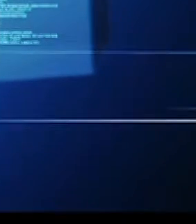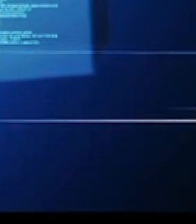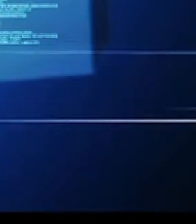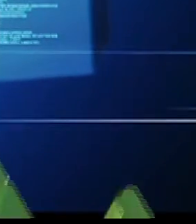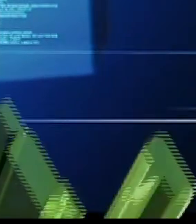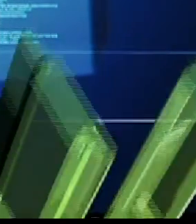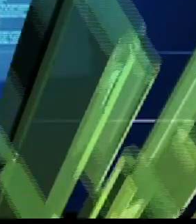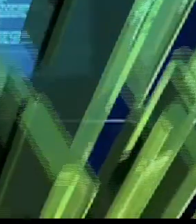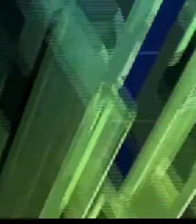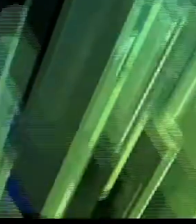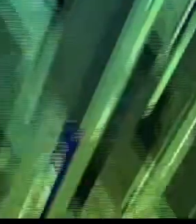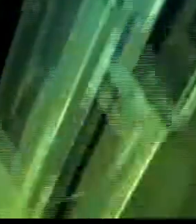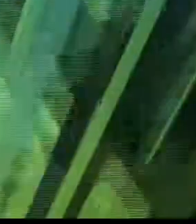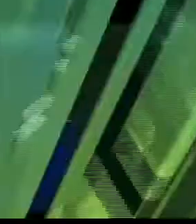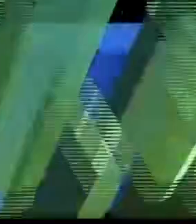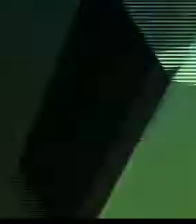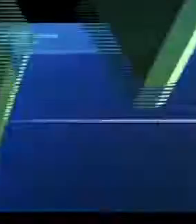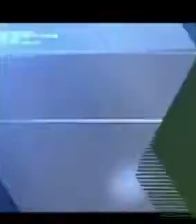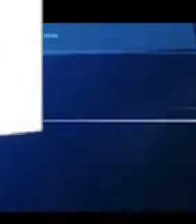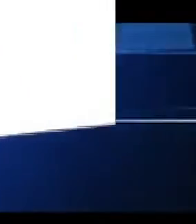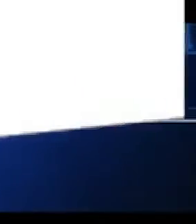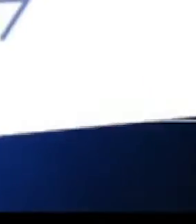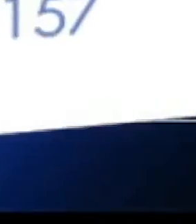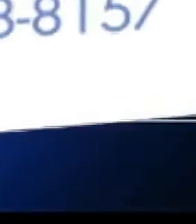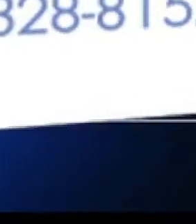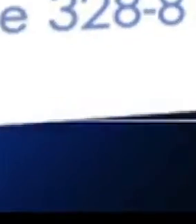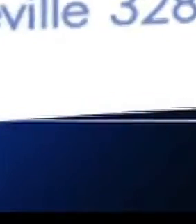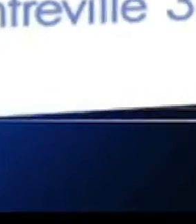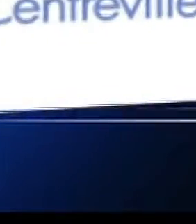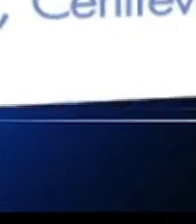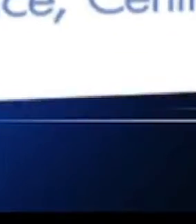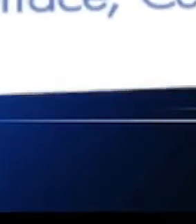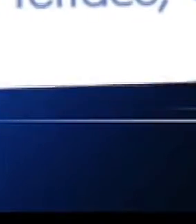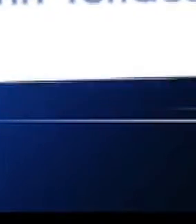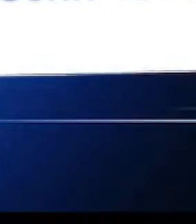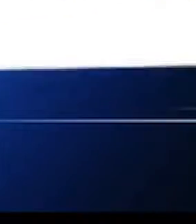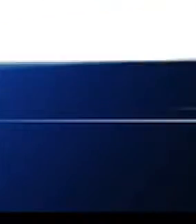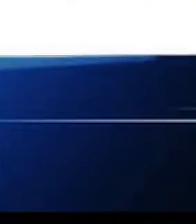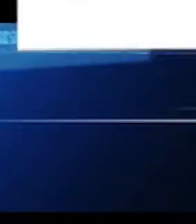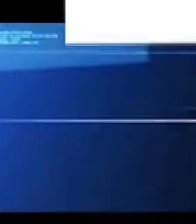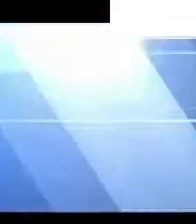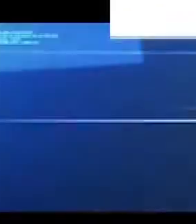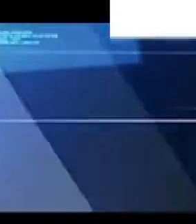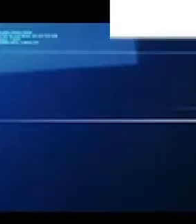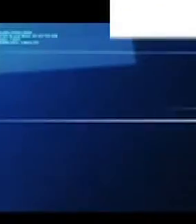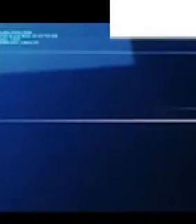This is ZNS Total Sports, brought to you by Fourth Terrace Diagnostic Center.